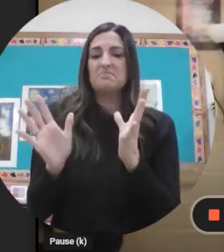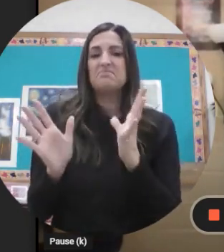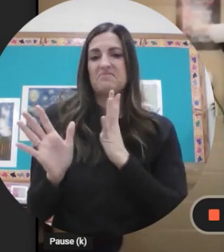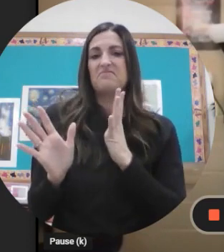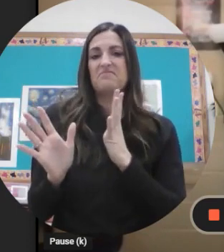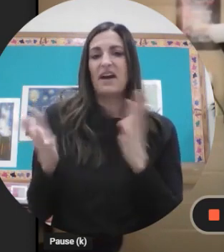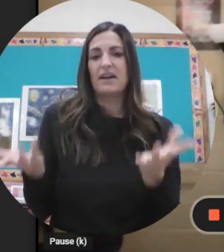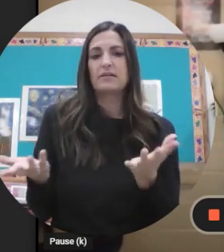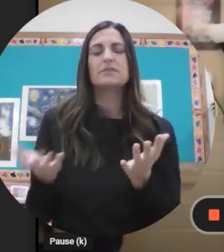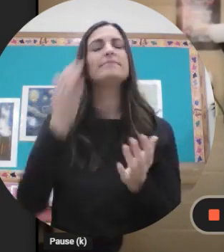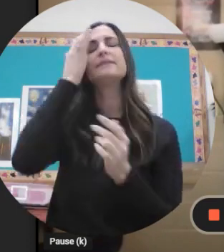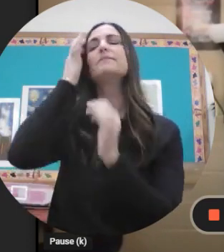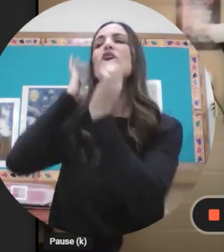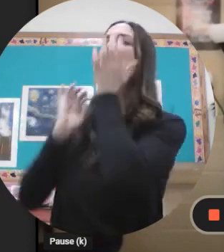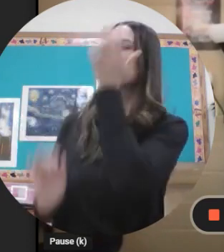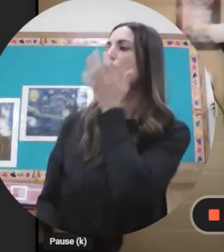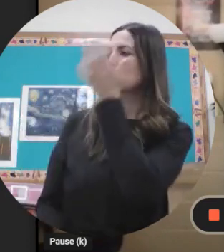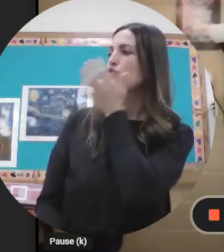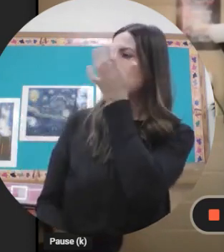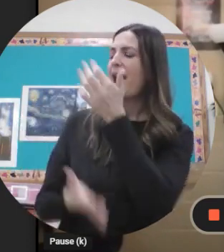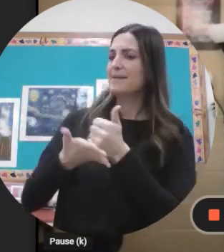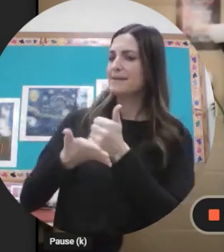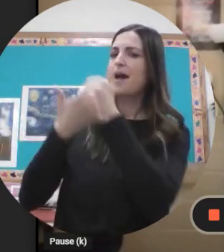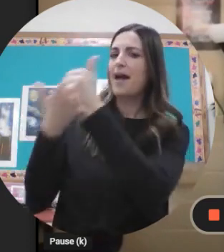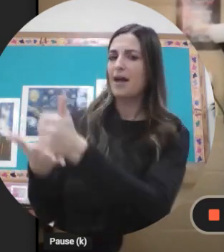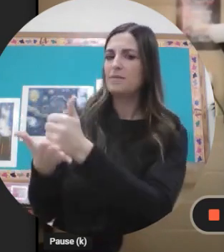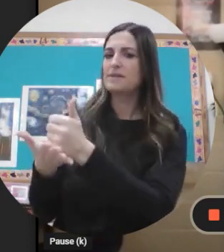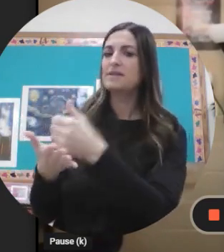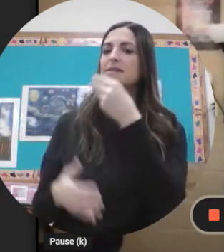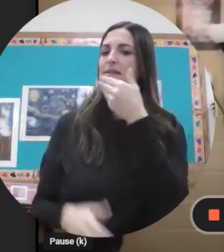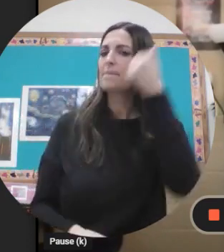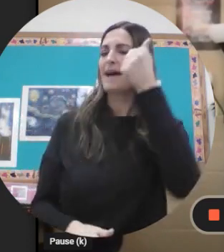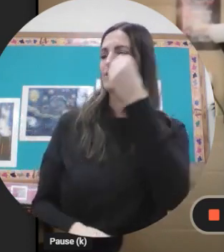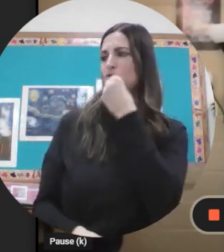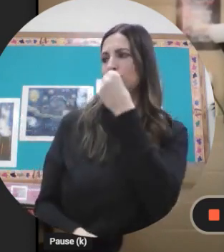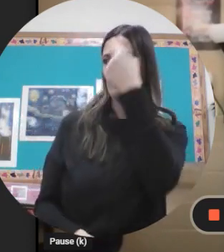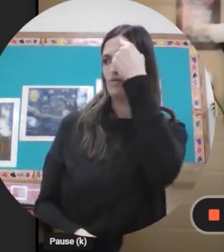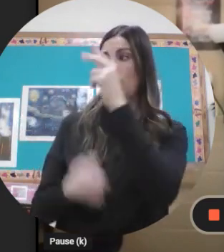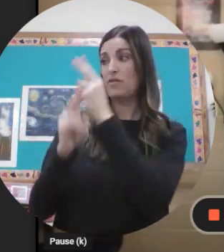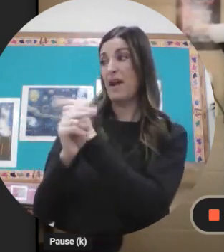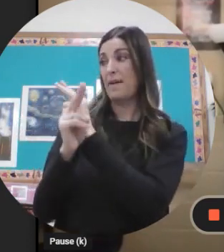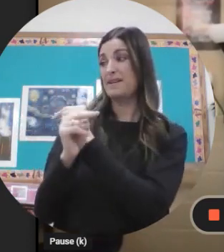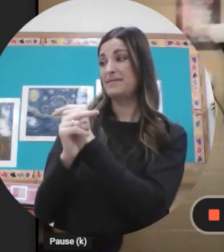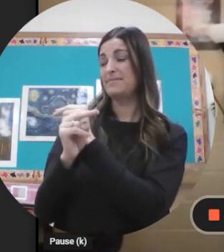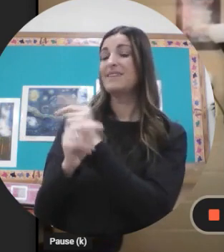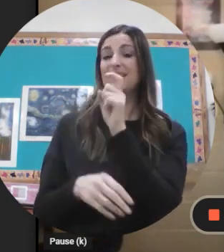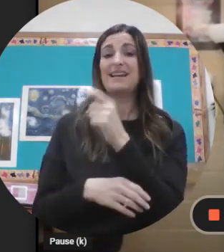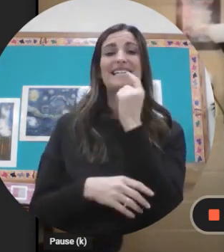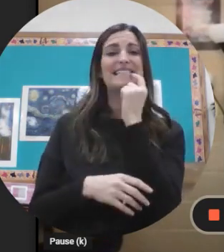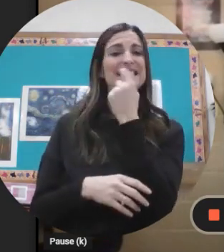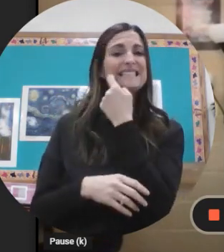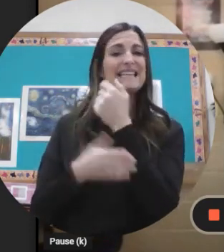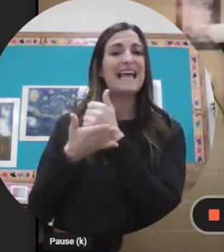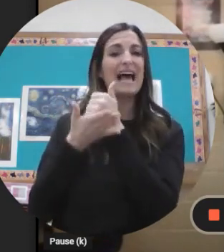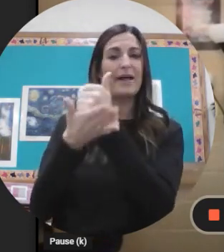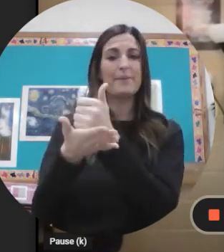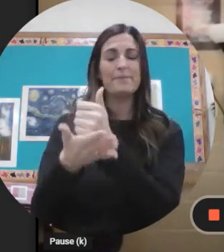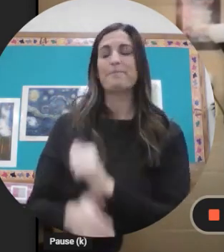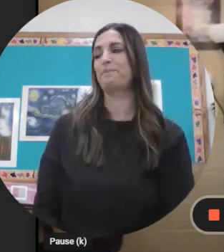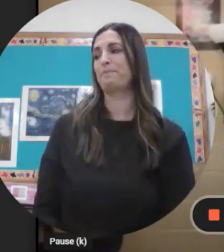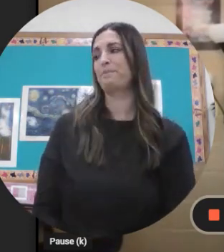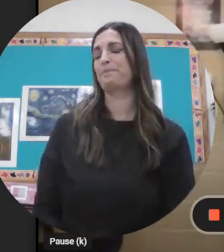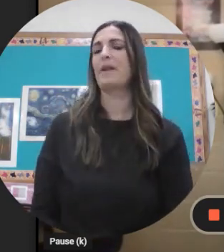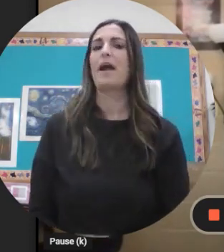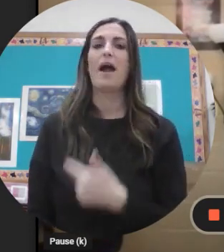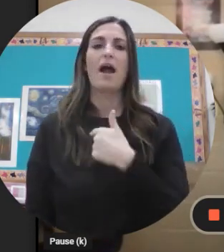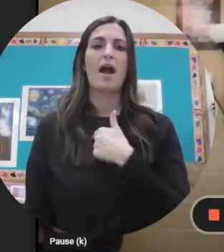"Grass hay is their main food. It helps wear their teeth down," Jack continued. "If rabbits don't wear their teeth down, they just grow and grow."